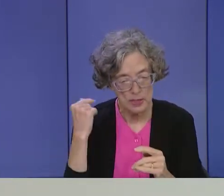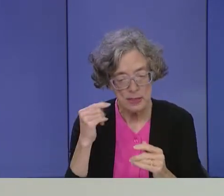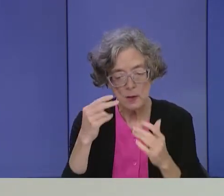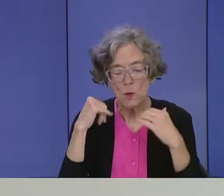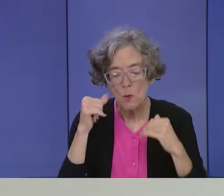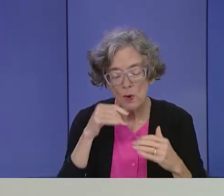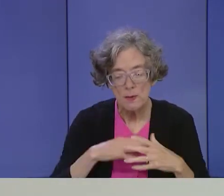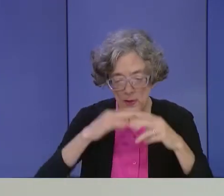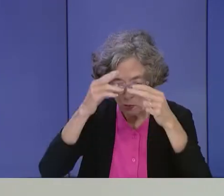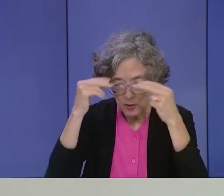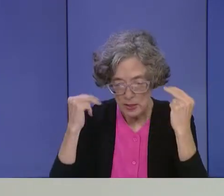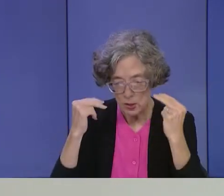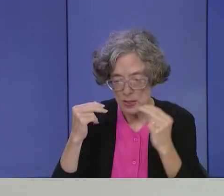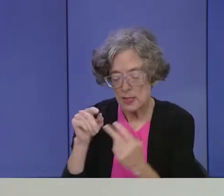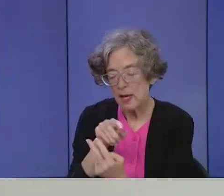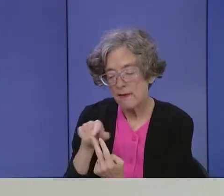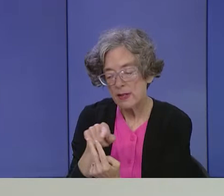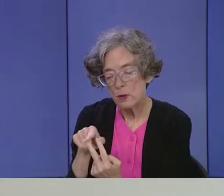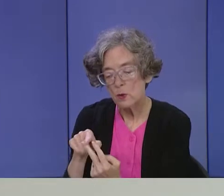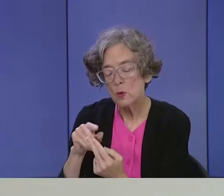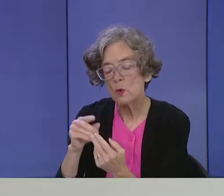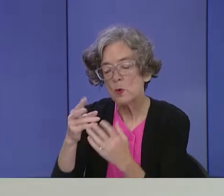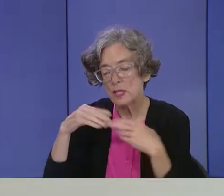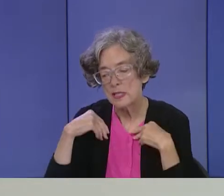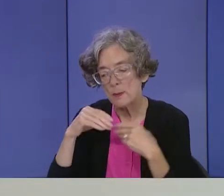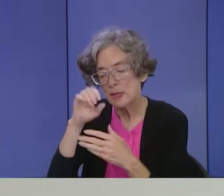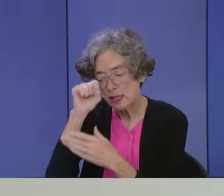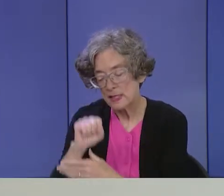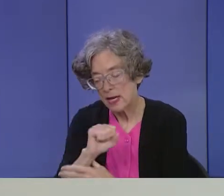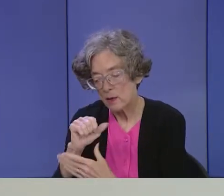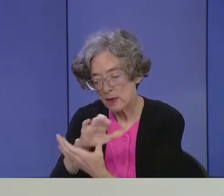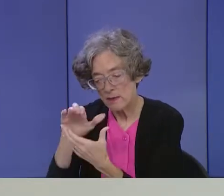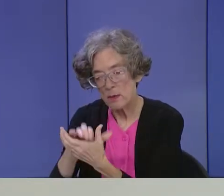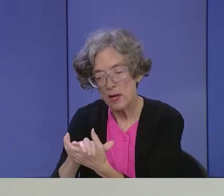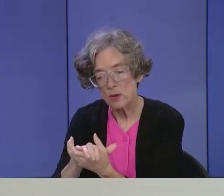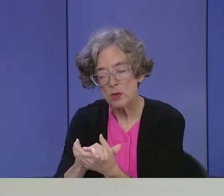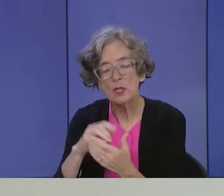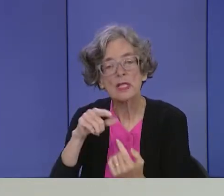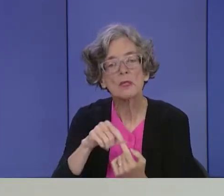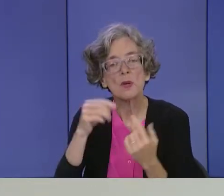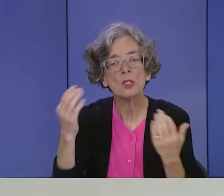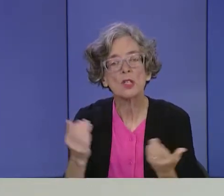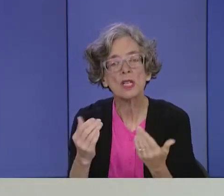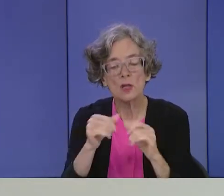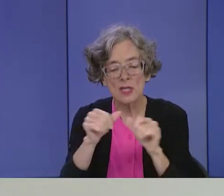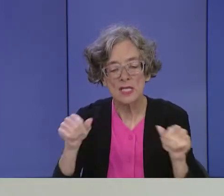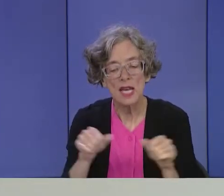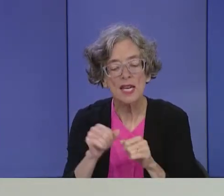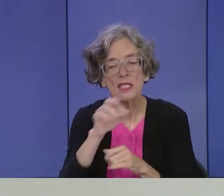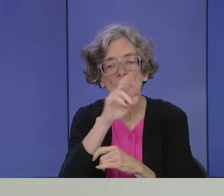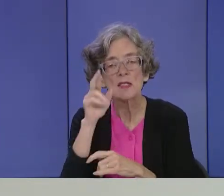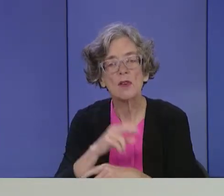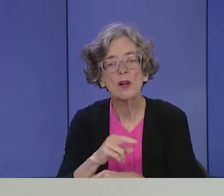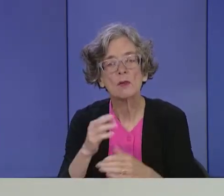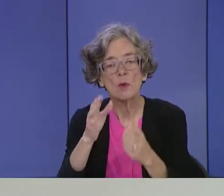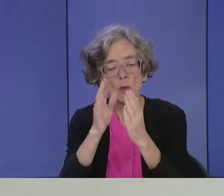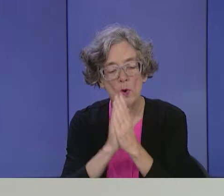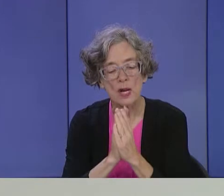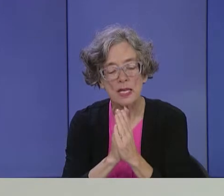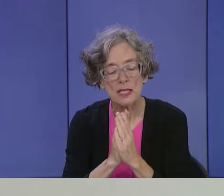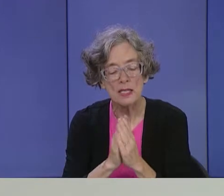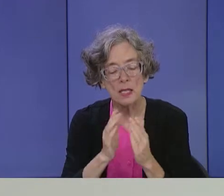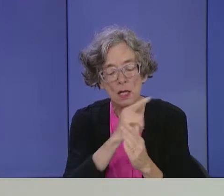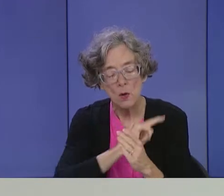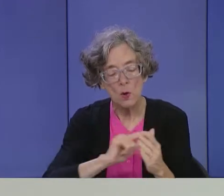priesthood, religious life, and sacramental marriages, especially here in the Diocese of Rockford, we pray to the